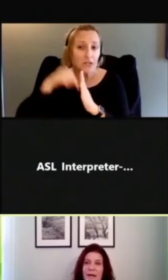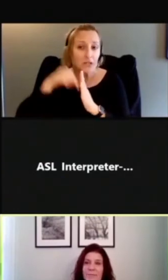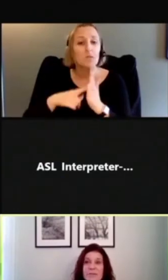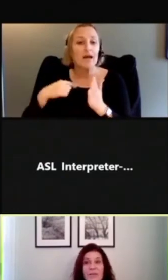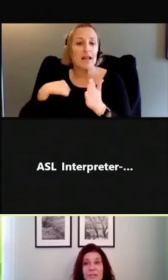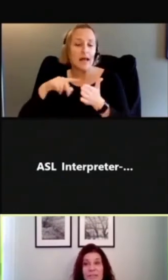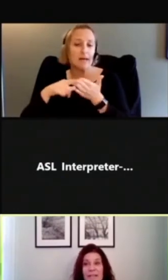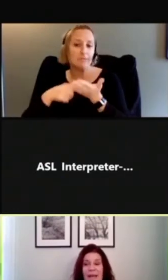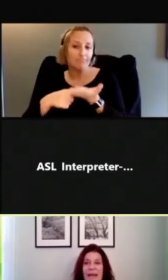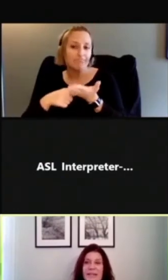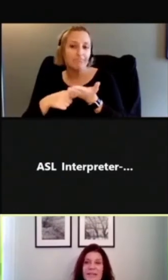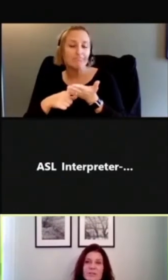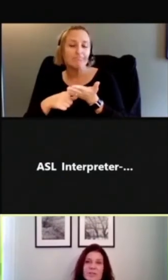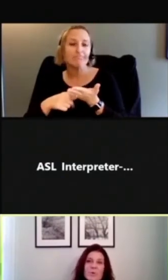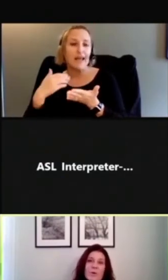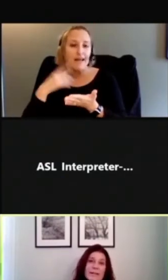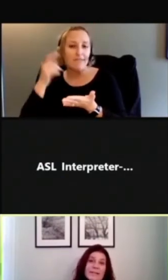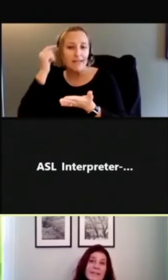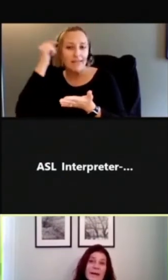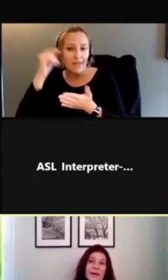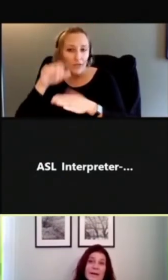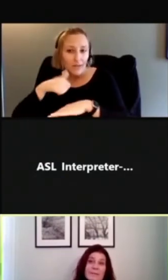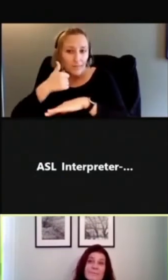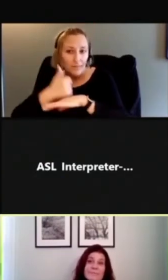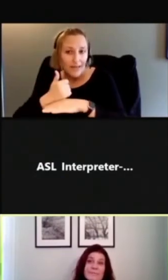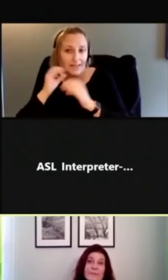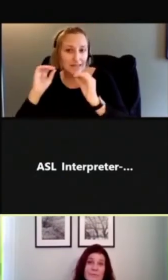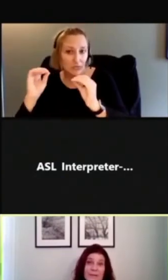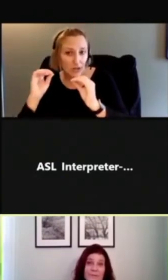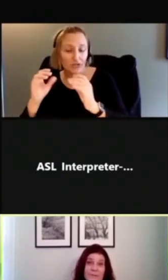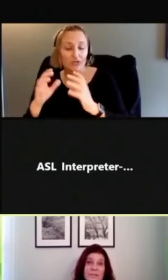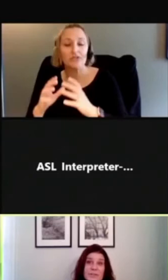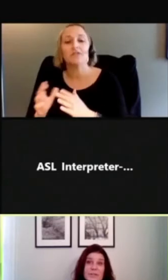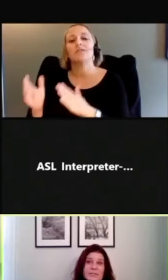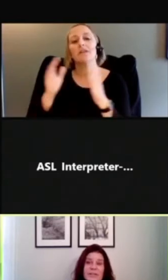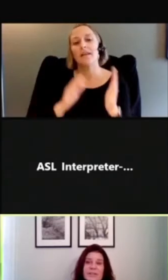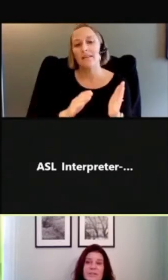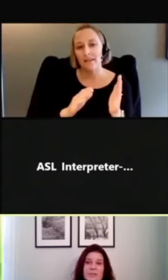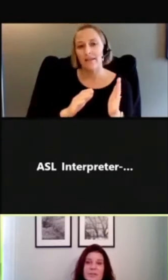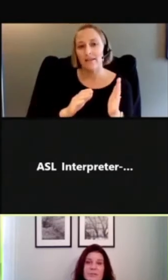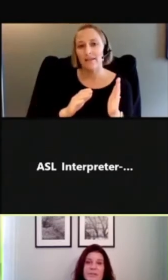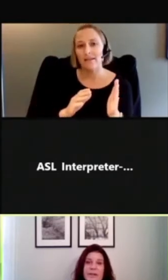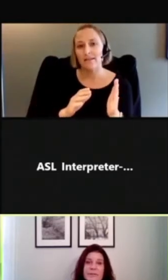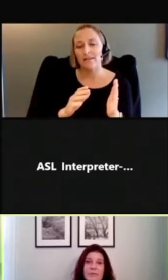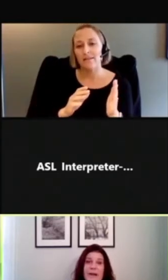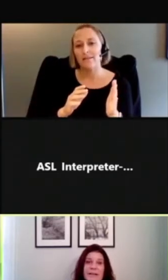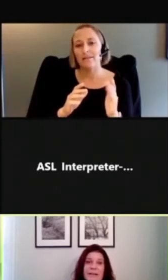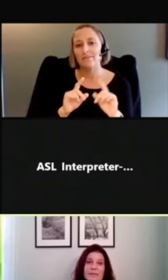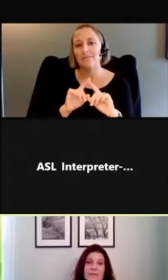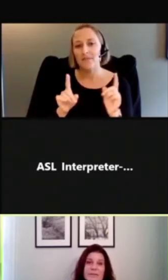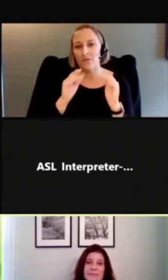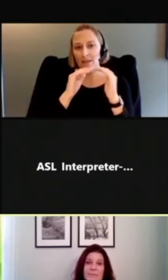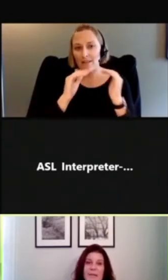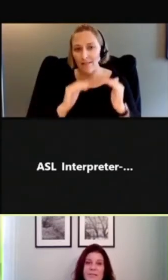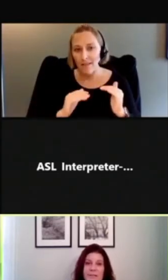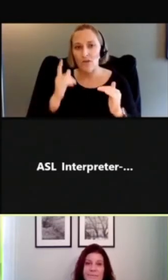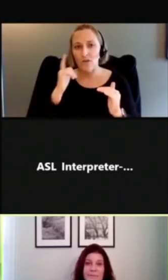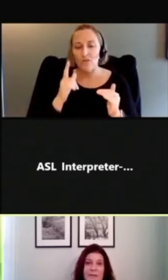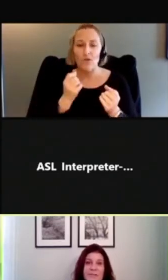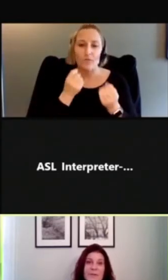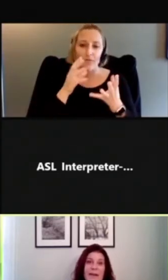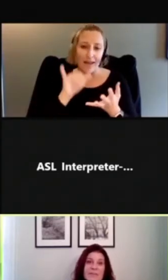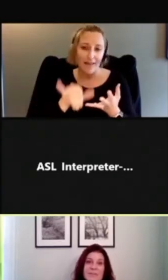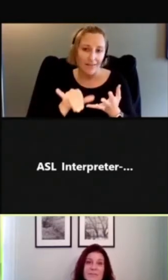theory-based instruction, and then also what 5th grade level actually looks like in terms of providing health literacy